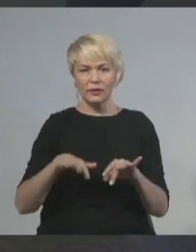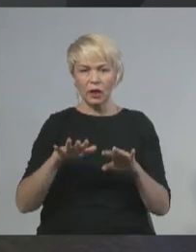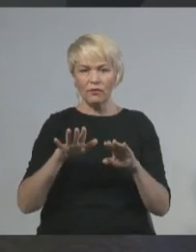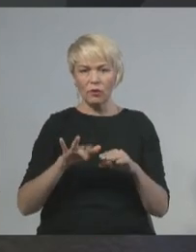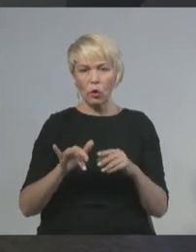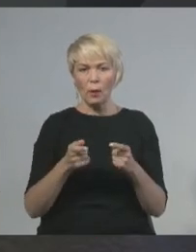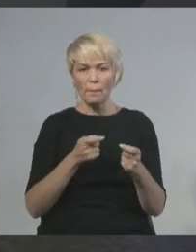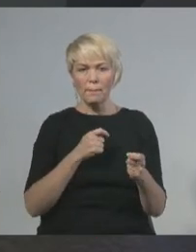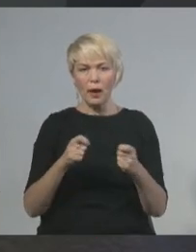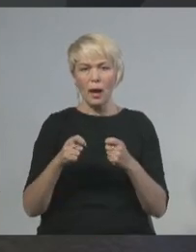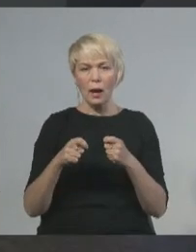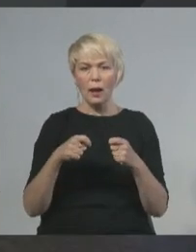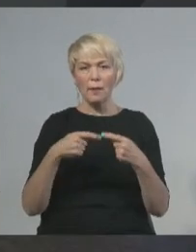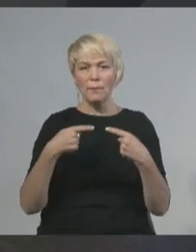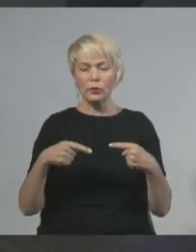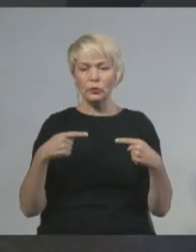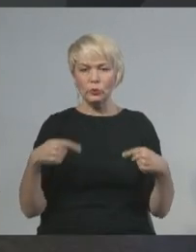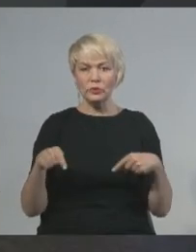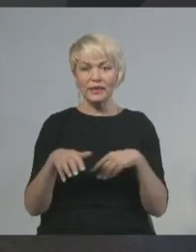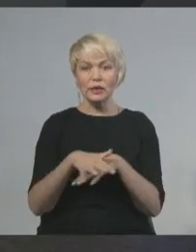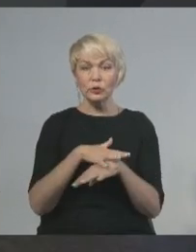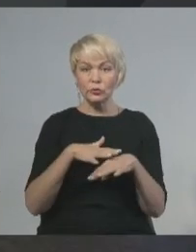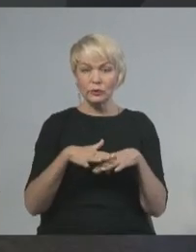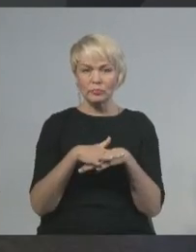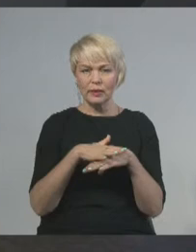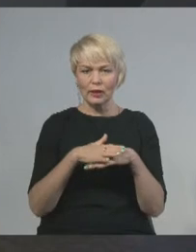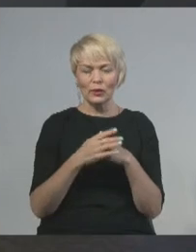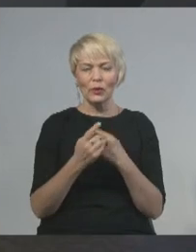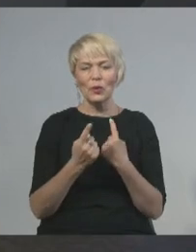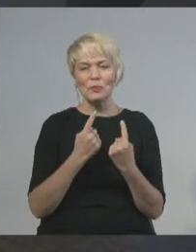marketing of the products of the suspine